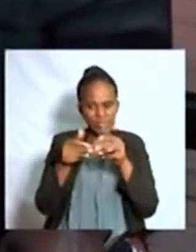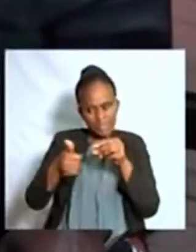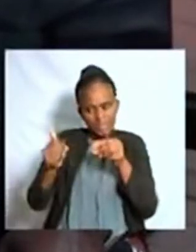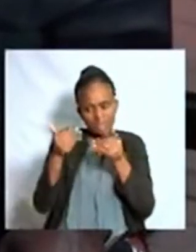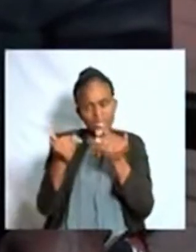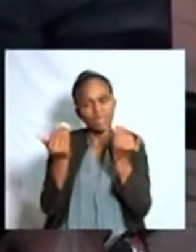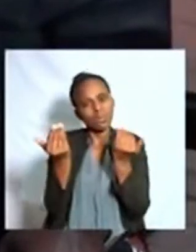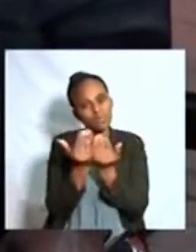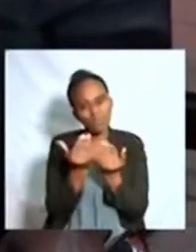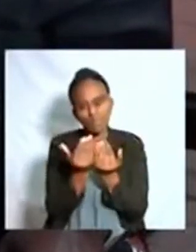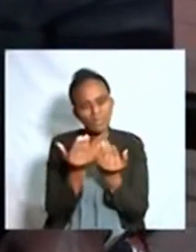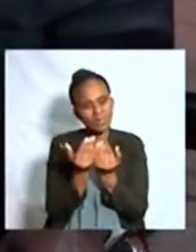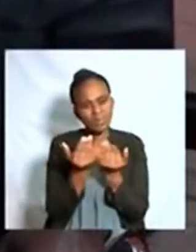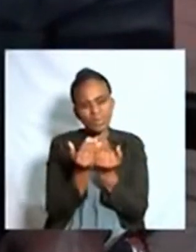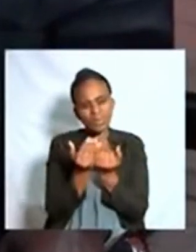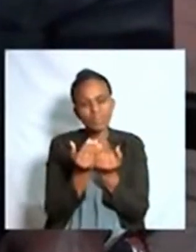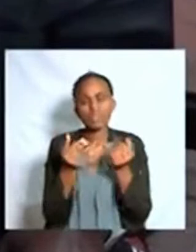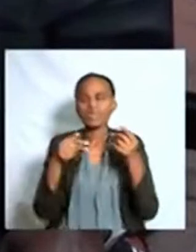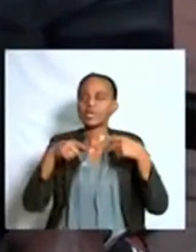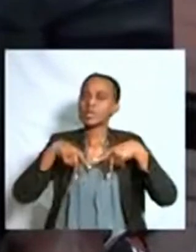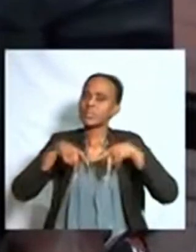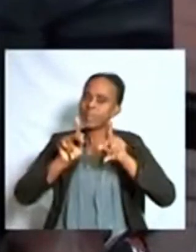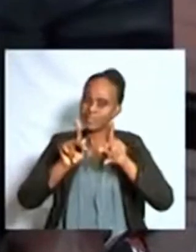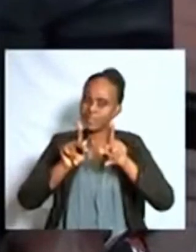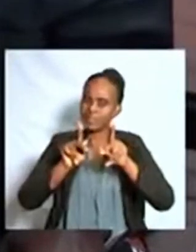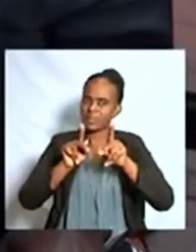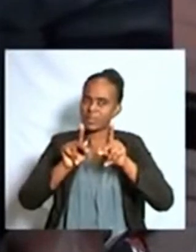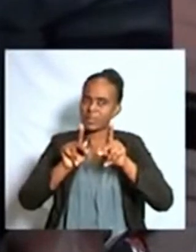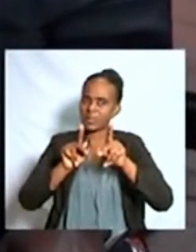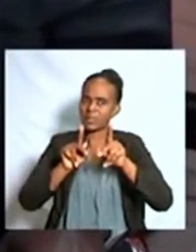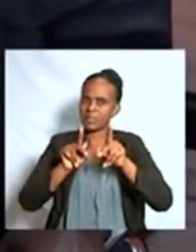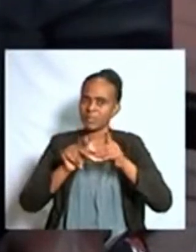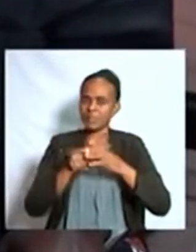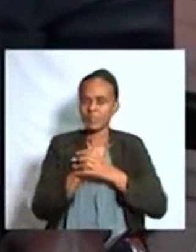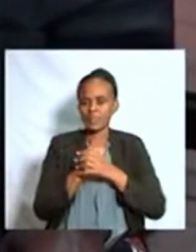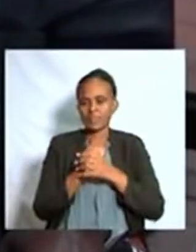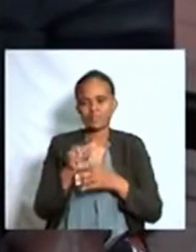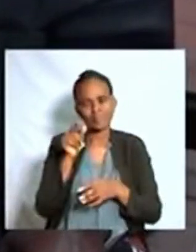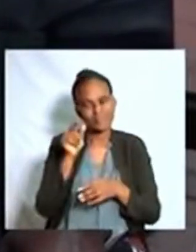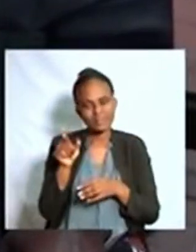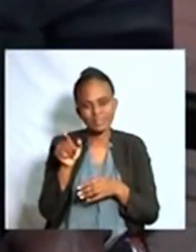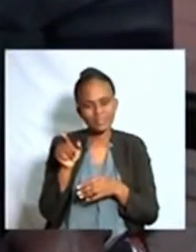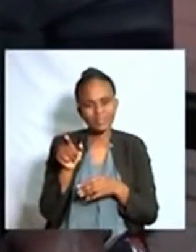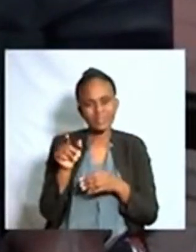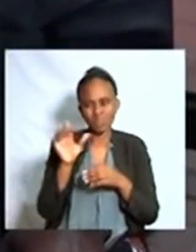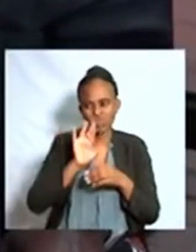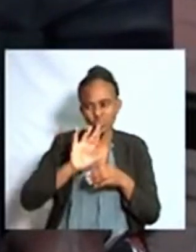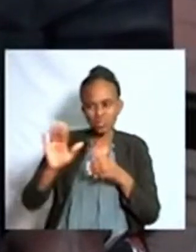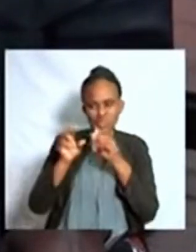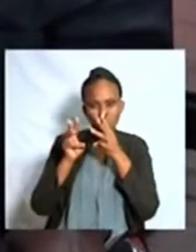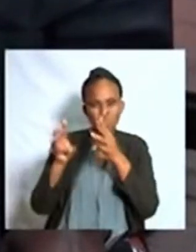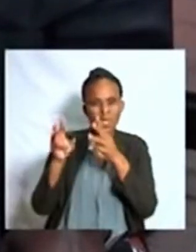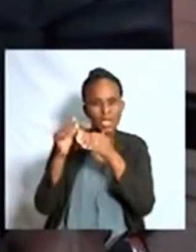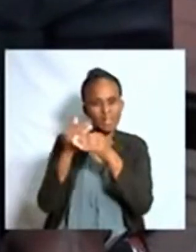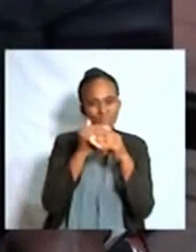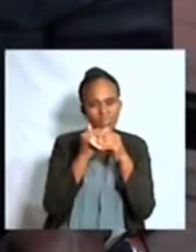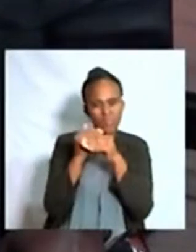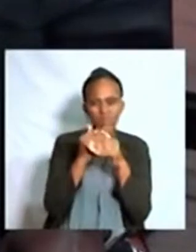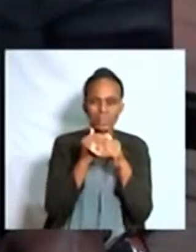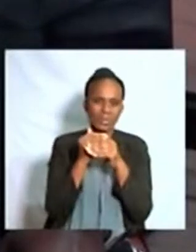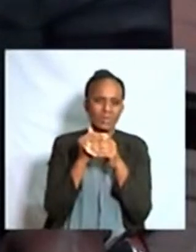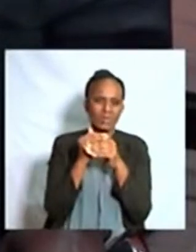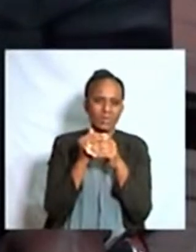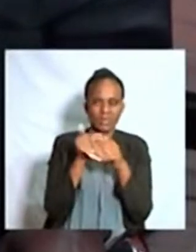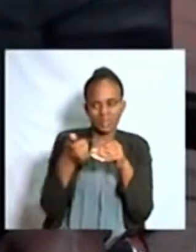seeking permission in 2023. Is that the standard that